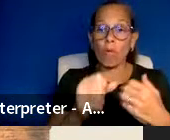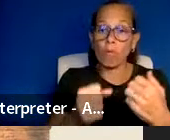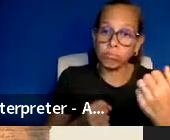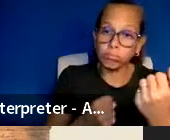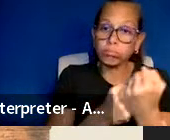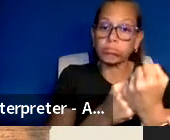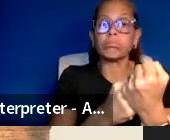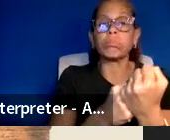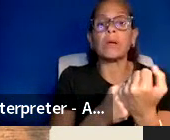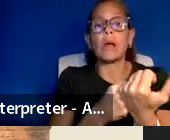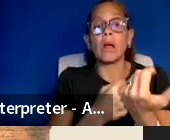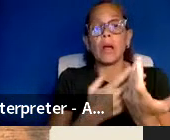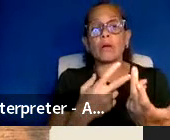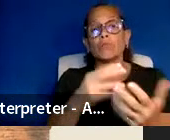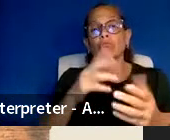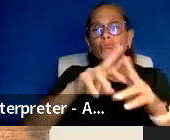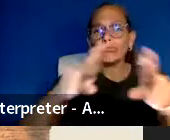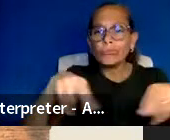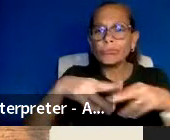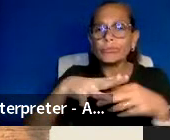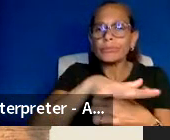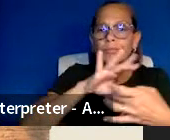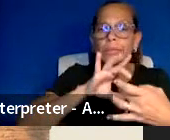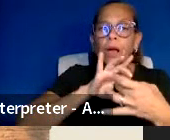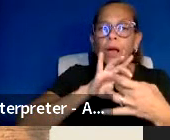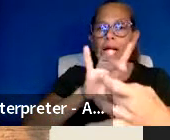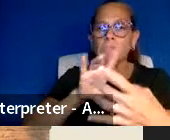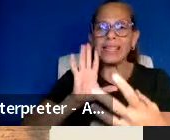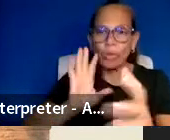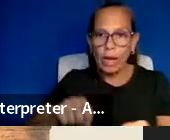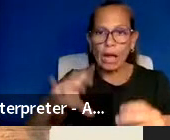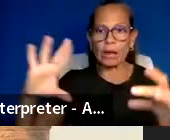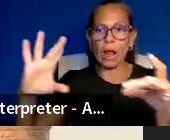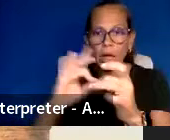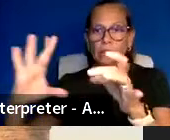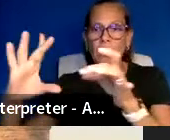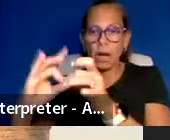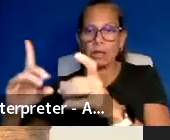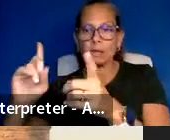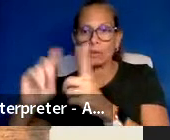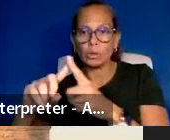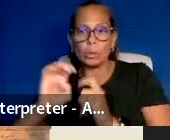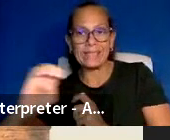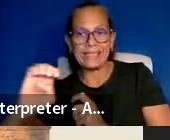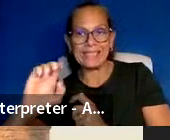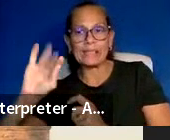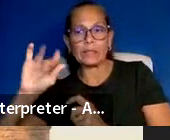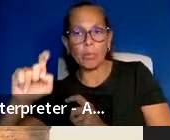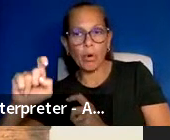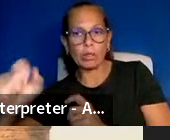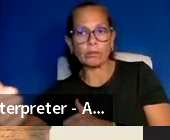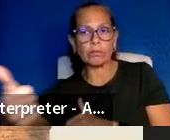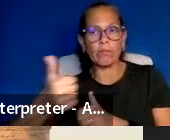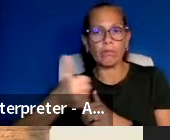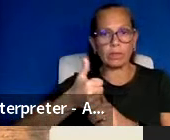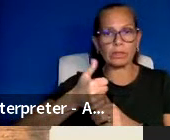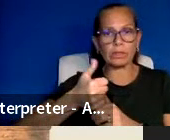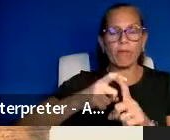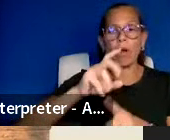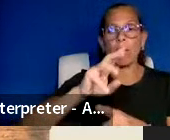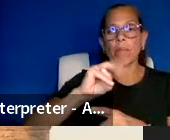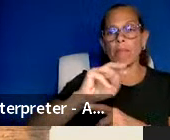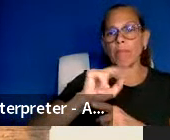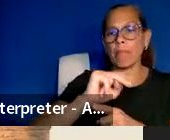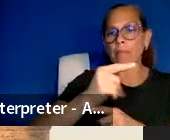regional connectivity by delivering a new transit option to the East Bronx, as well as reverse commuting from